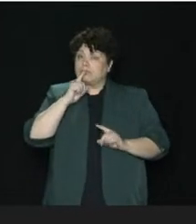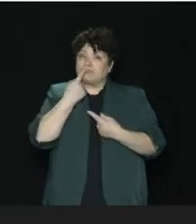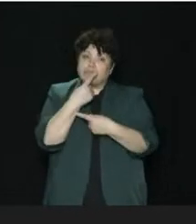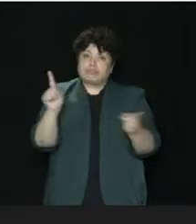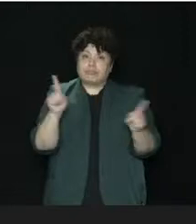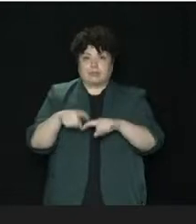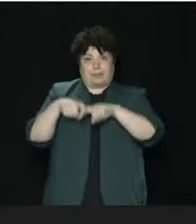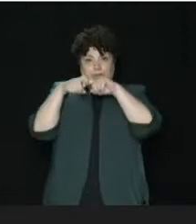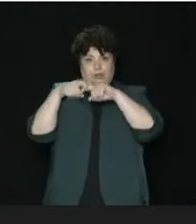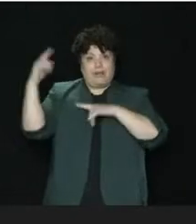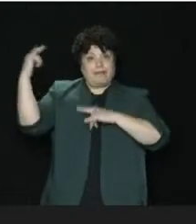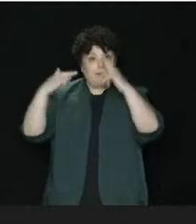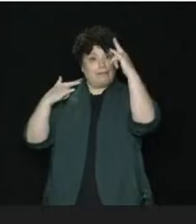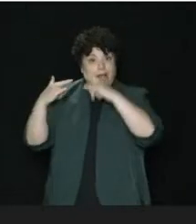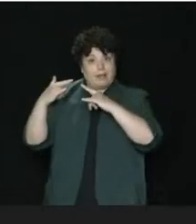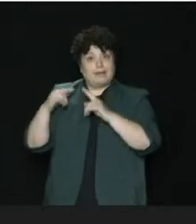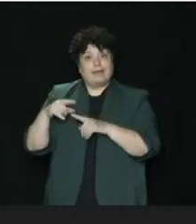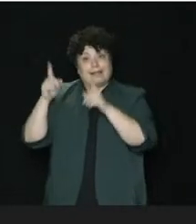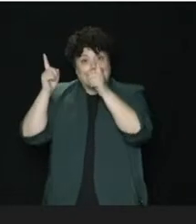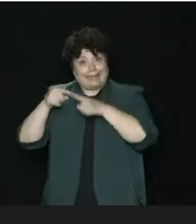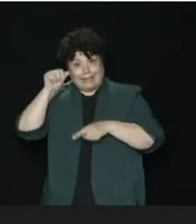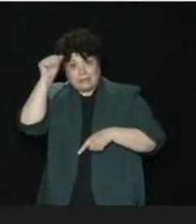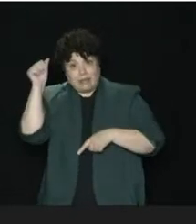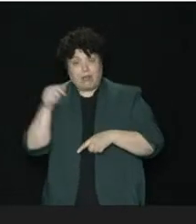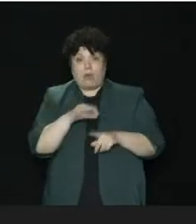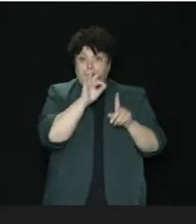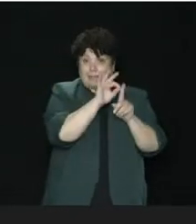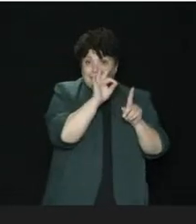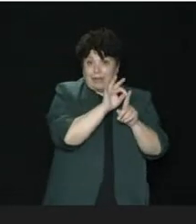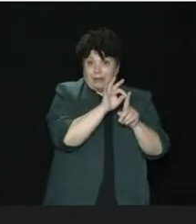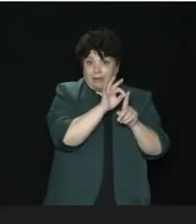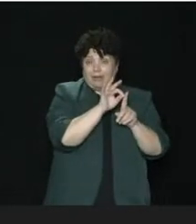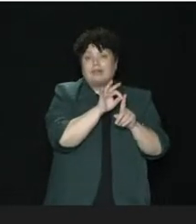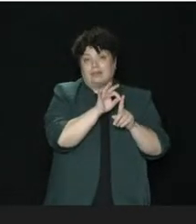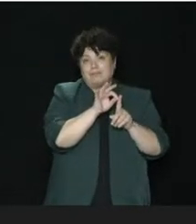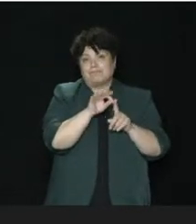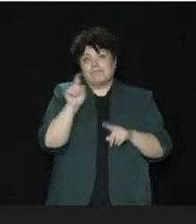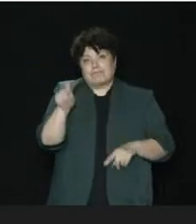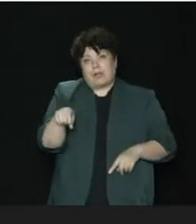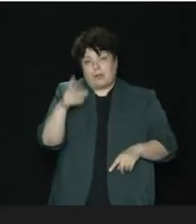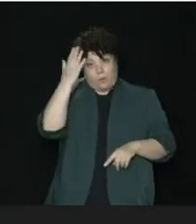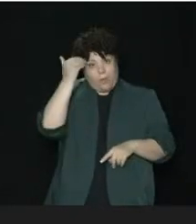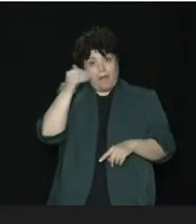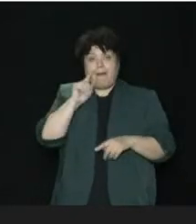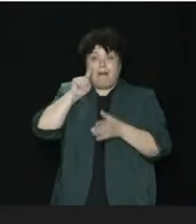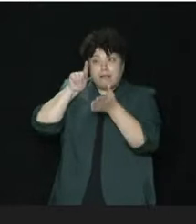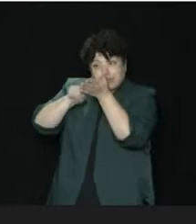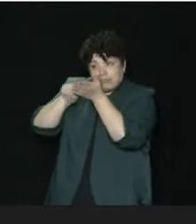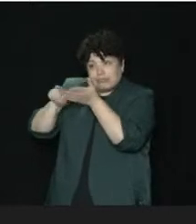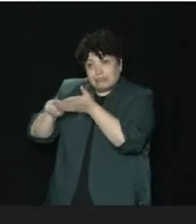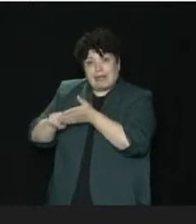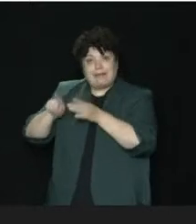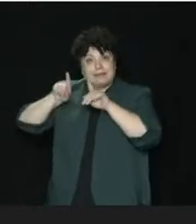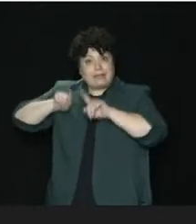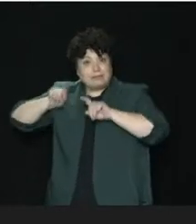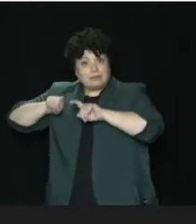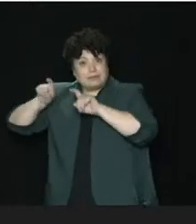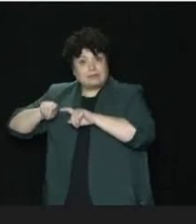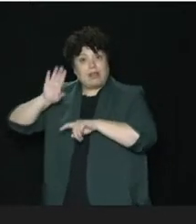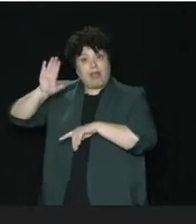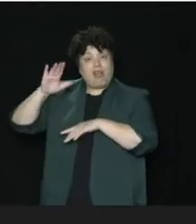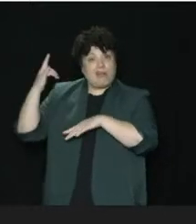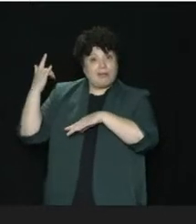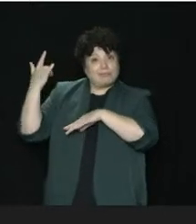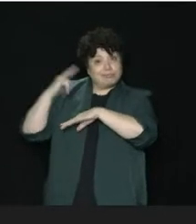arriving from India and Pakistan was based on the fact that among the arrival tests, there was a